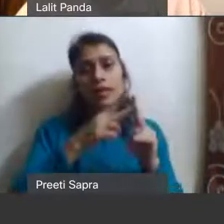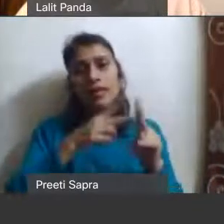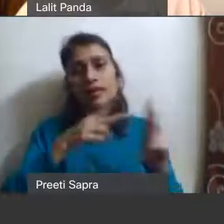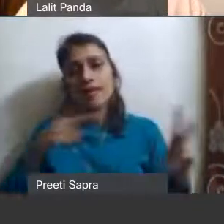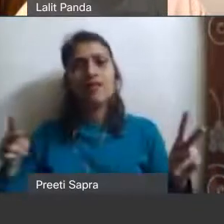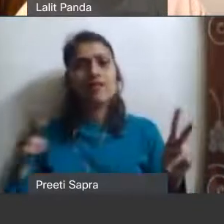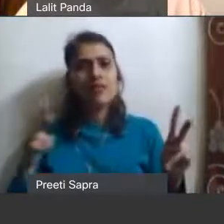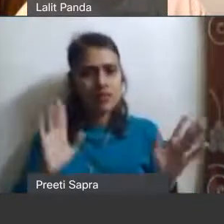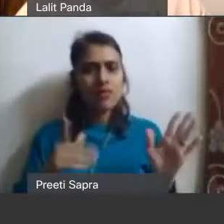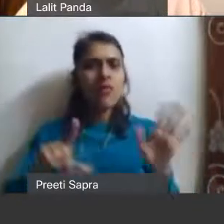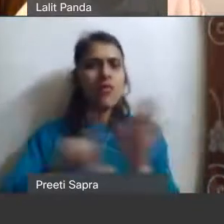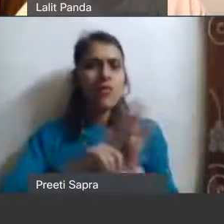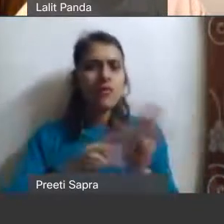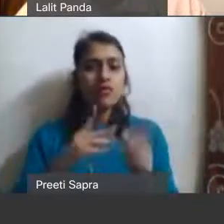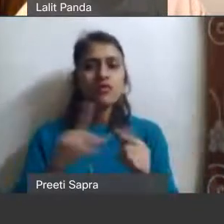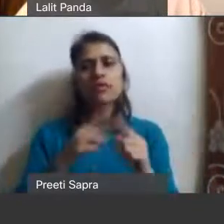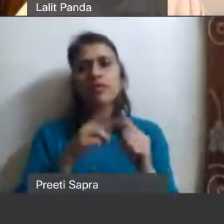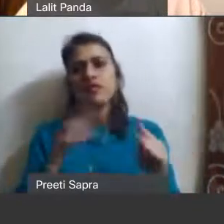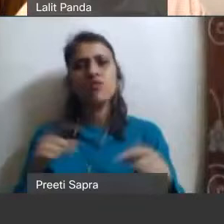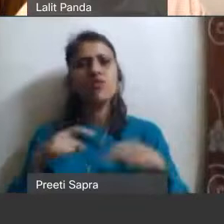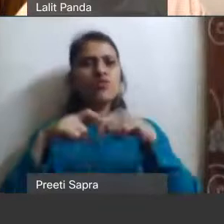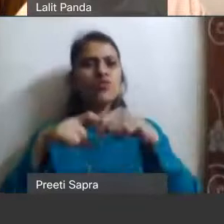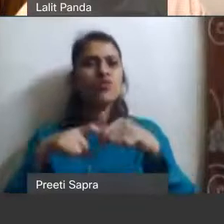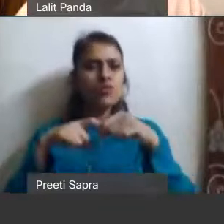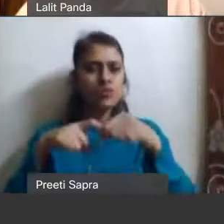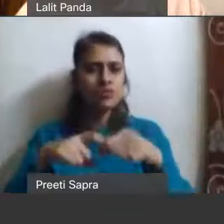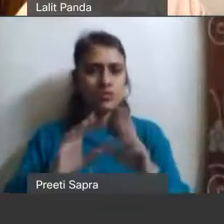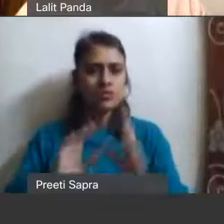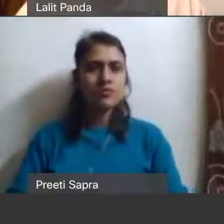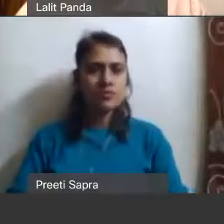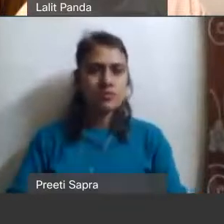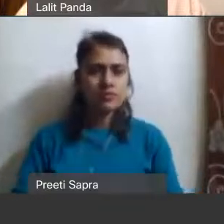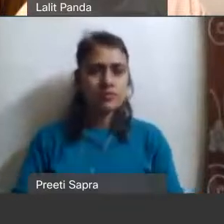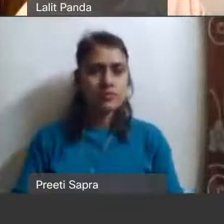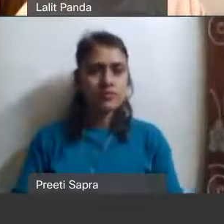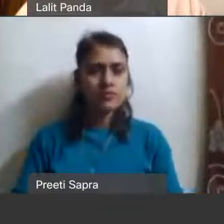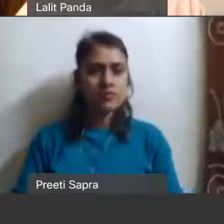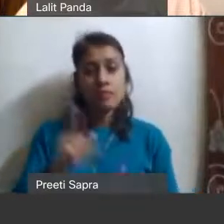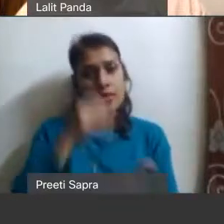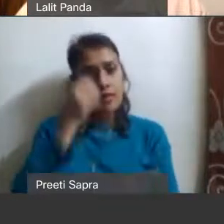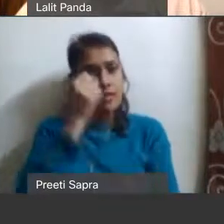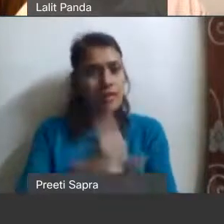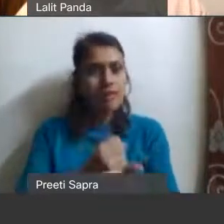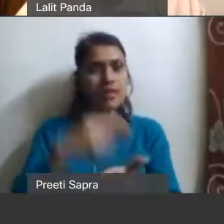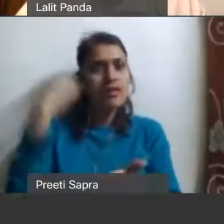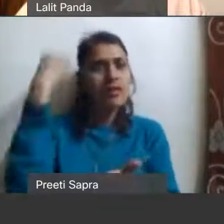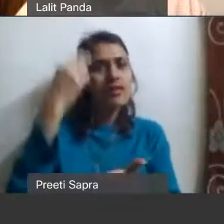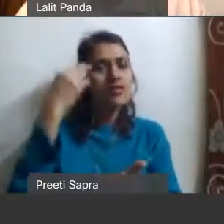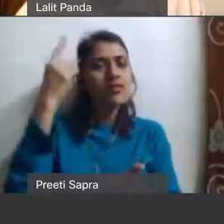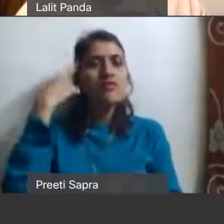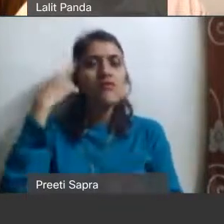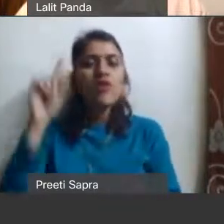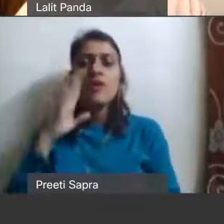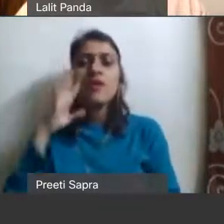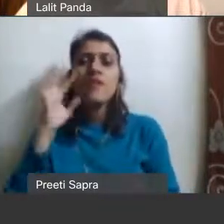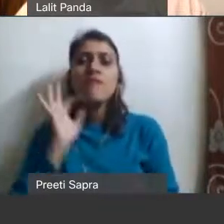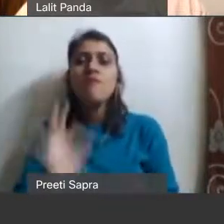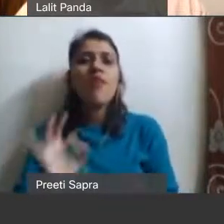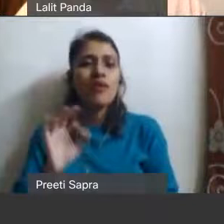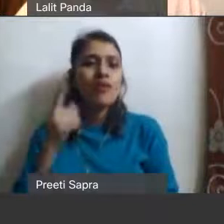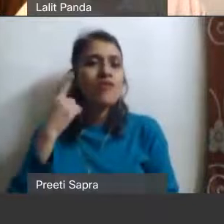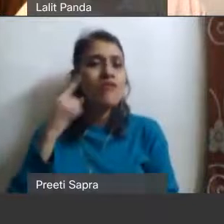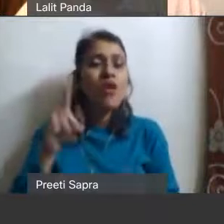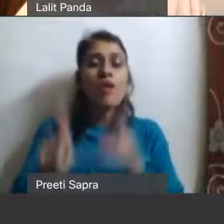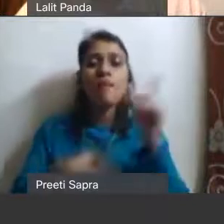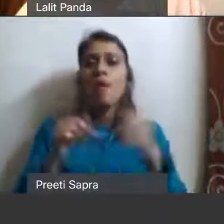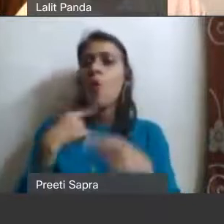will fall on. And that's the whole question of constitutional identity and secularism. But definitely reasonable classification is an important tool in the repertoire of people